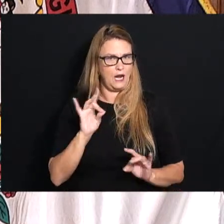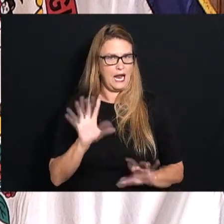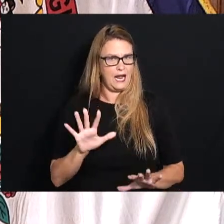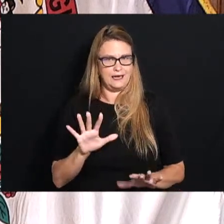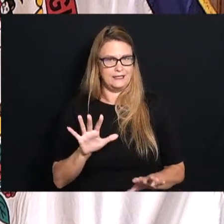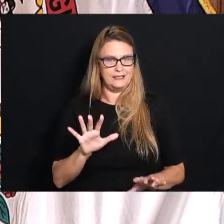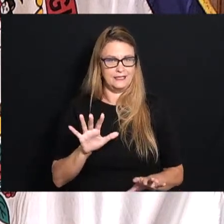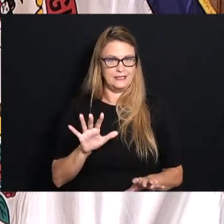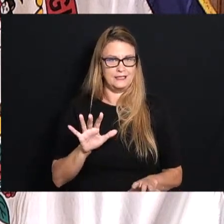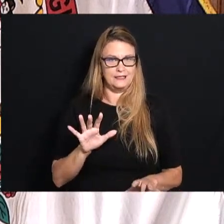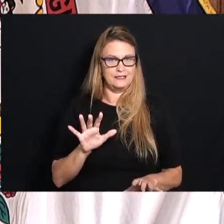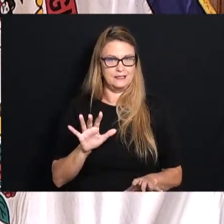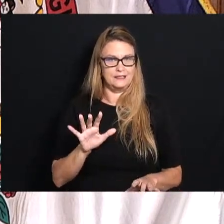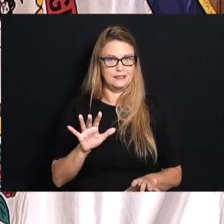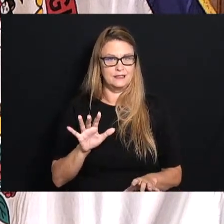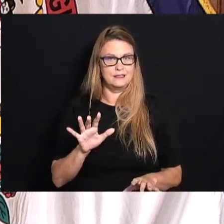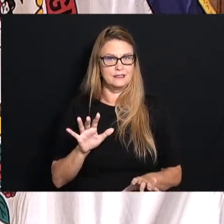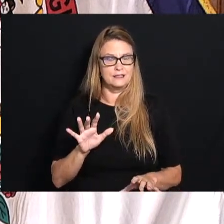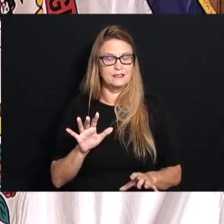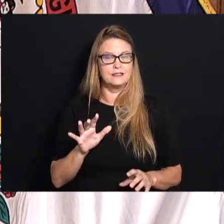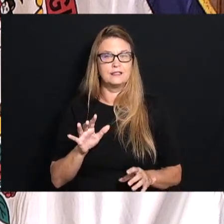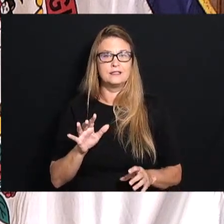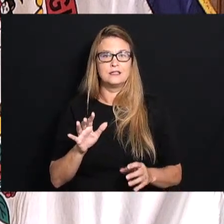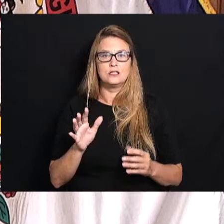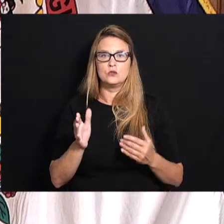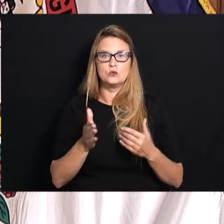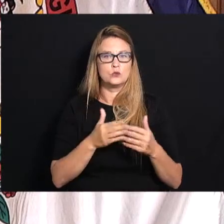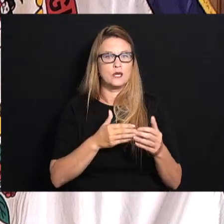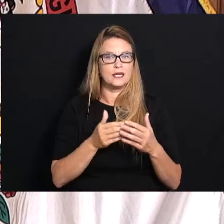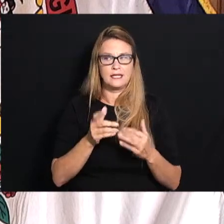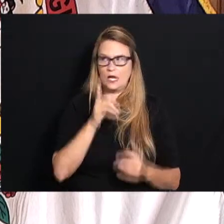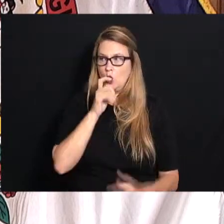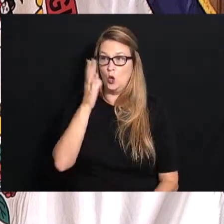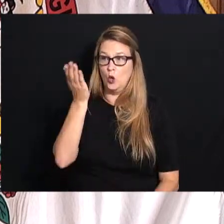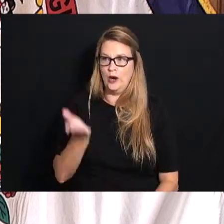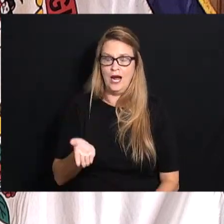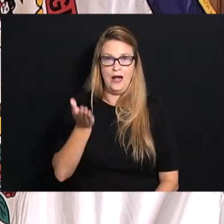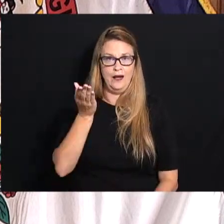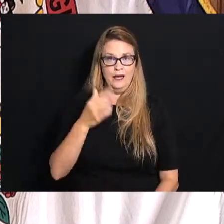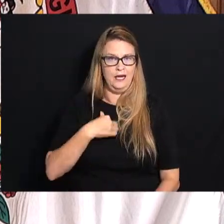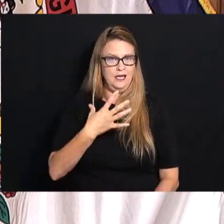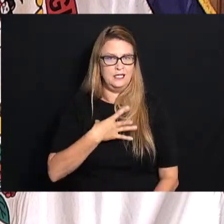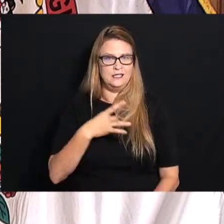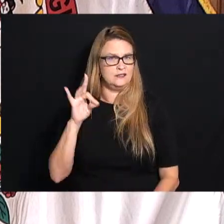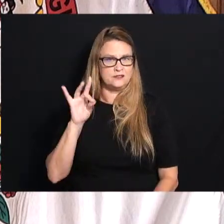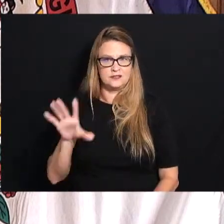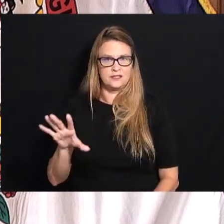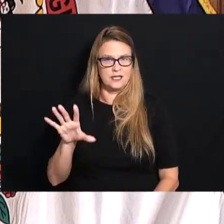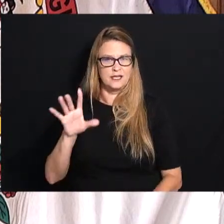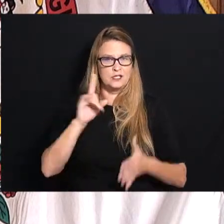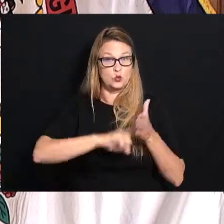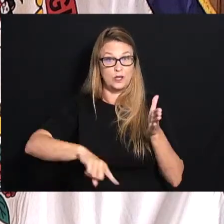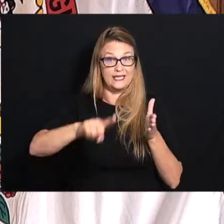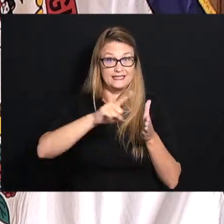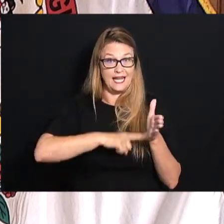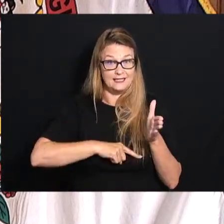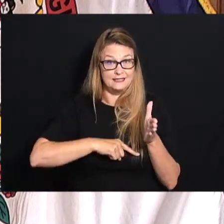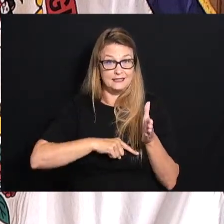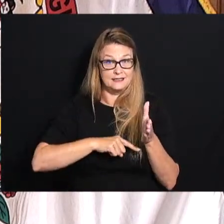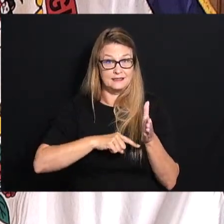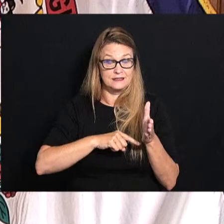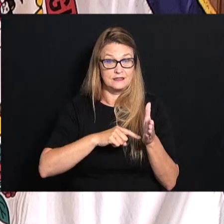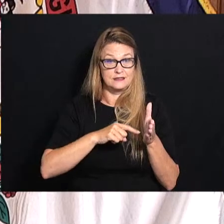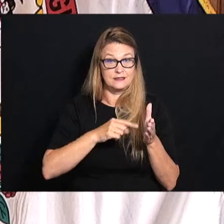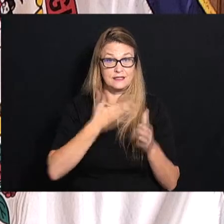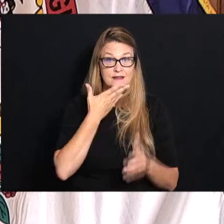matter whom it is, no matter who it is, I don't like people criticizing